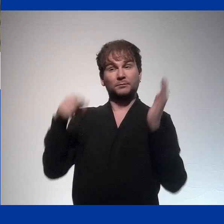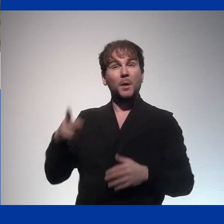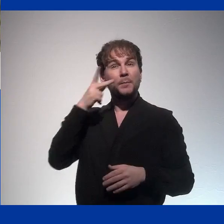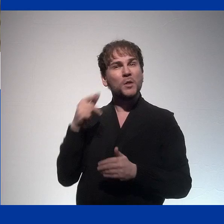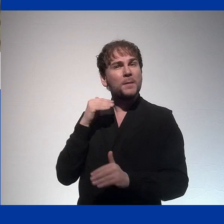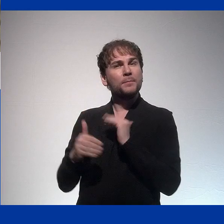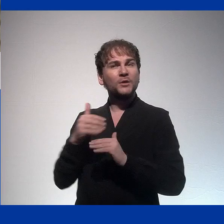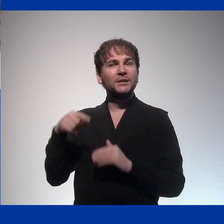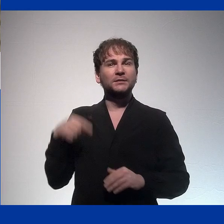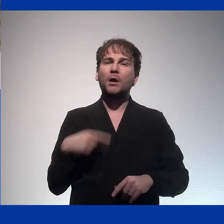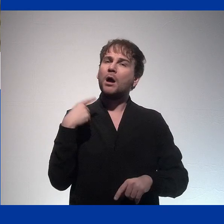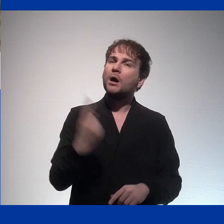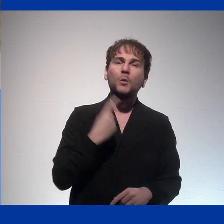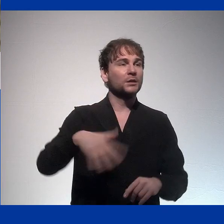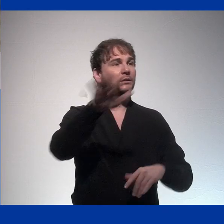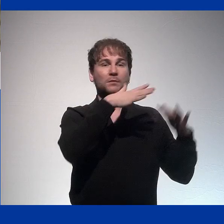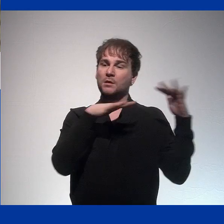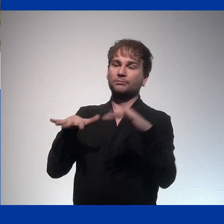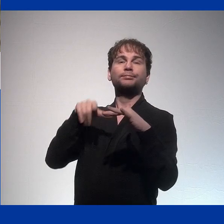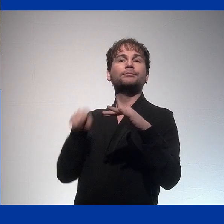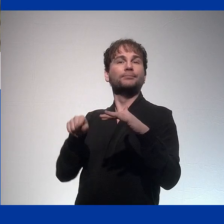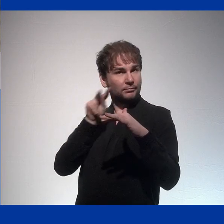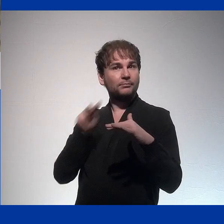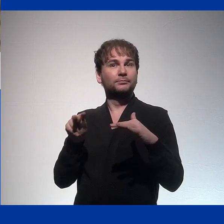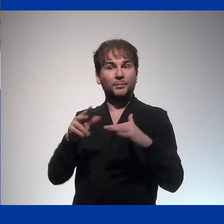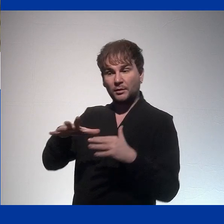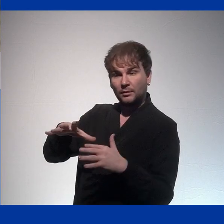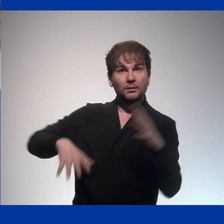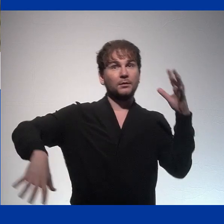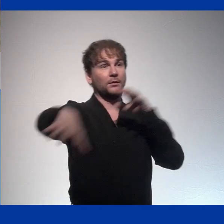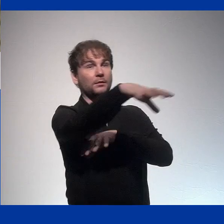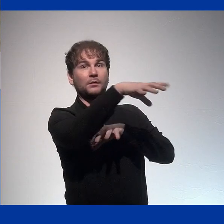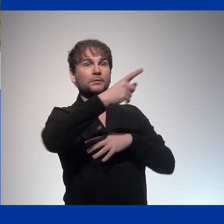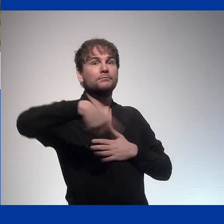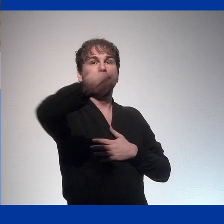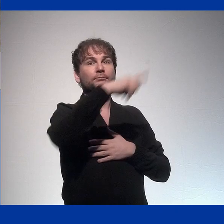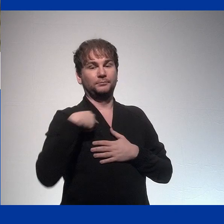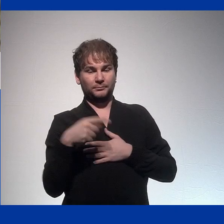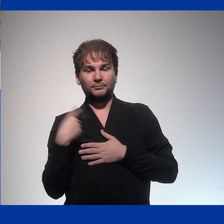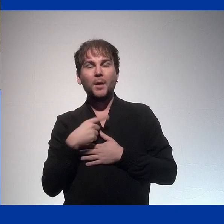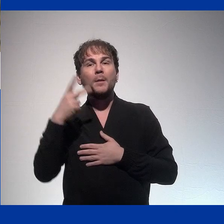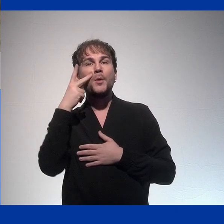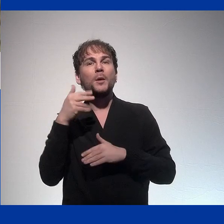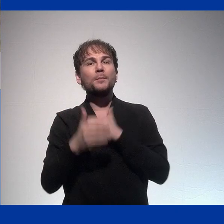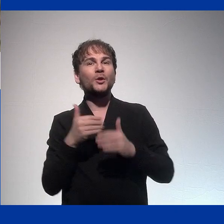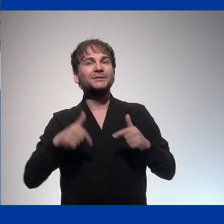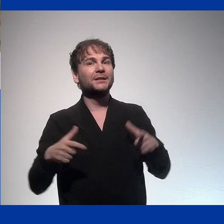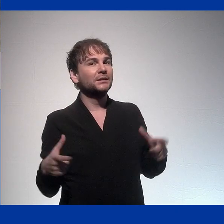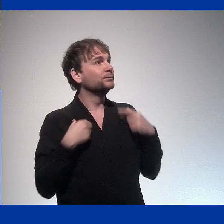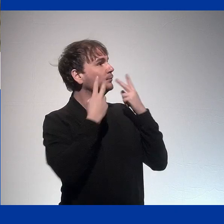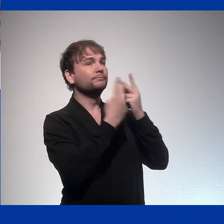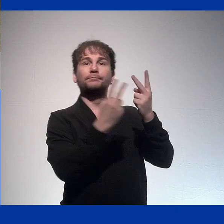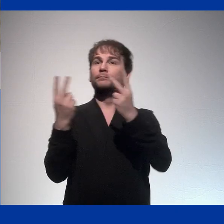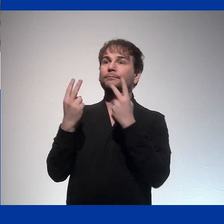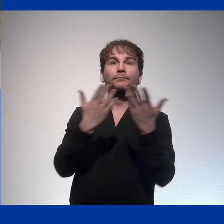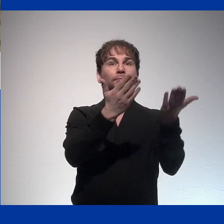Bonn process. We already saw that we have logo, and it's great to have visual representation, but now I think that we also